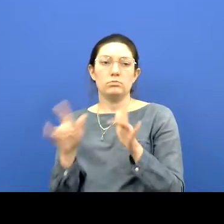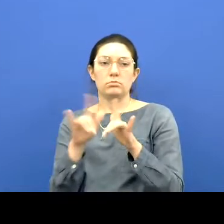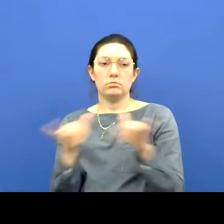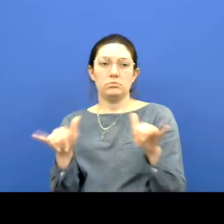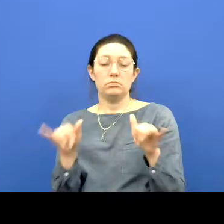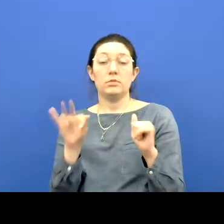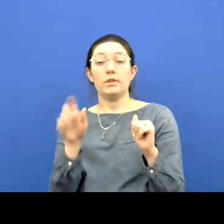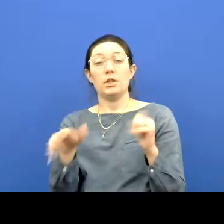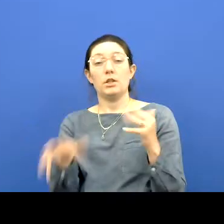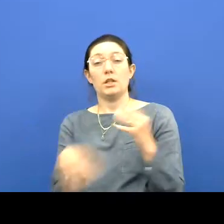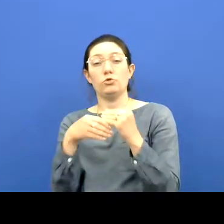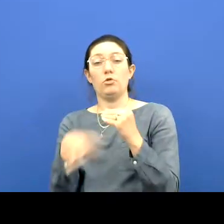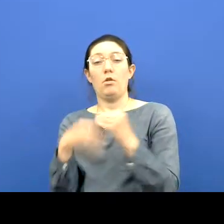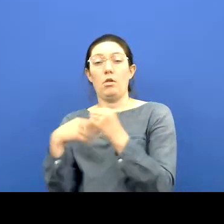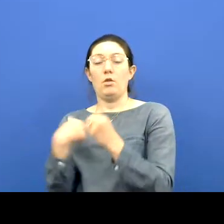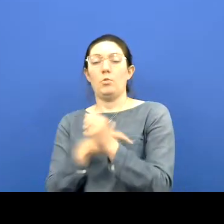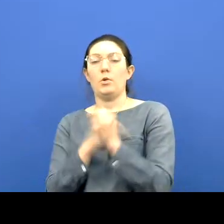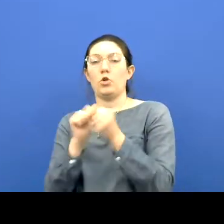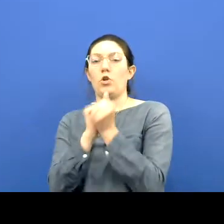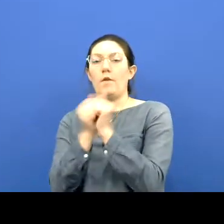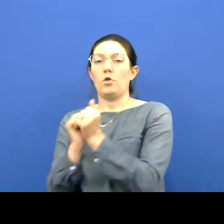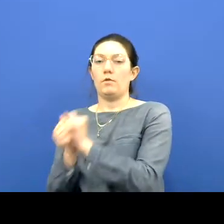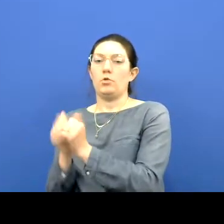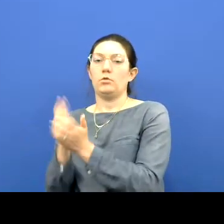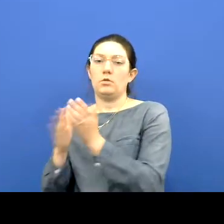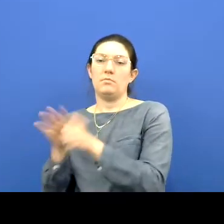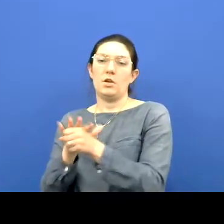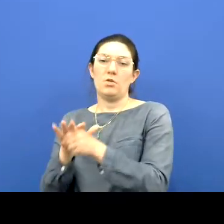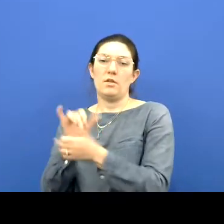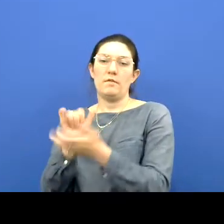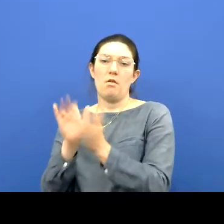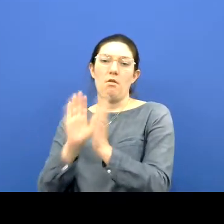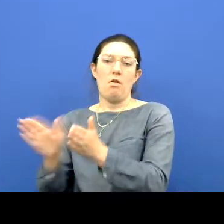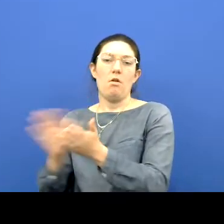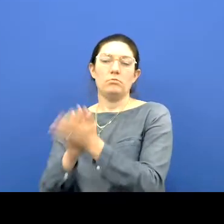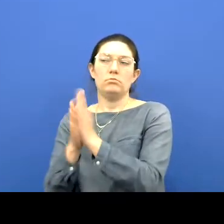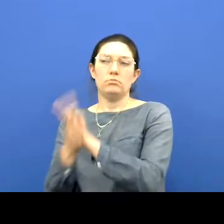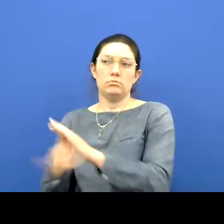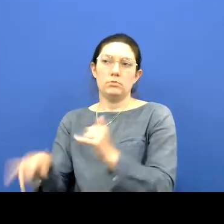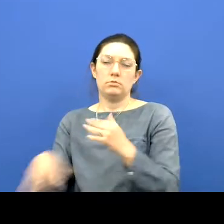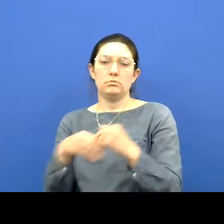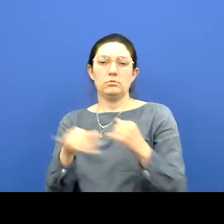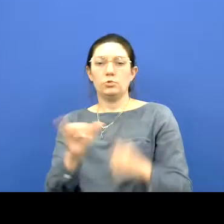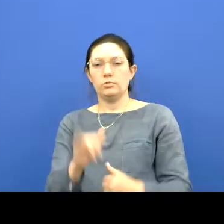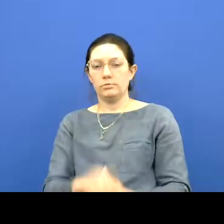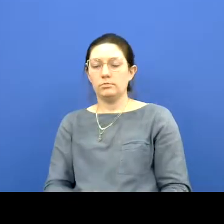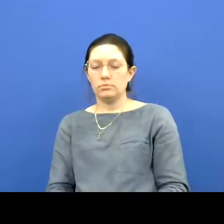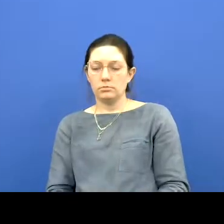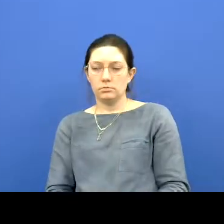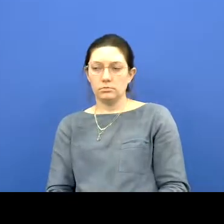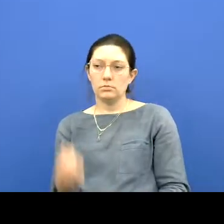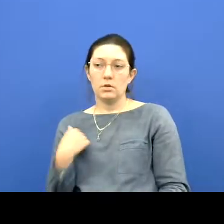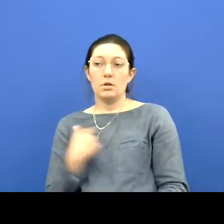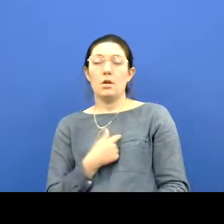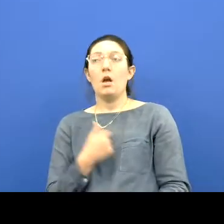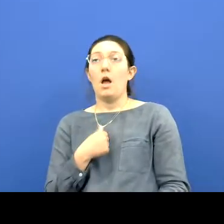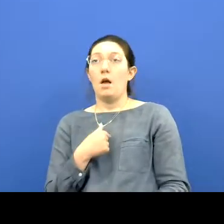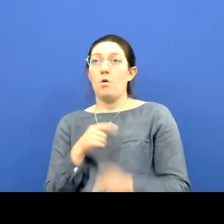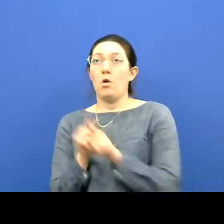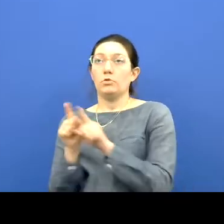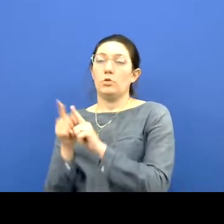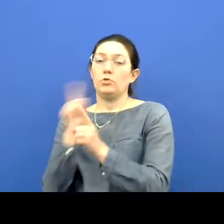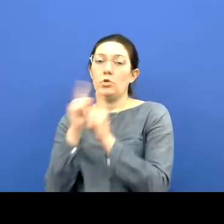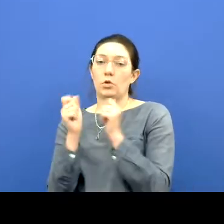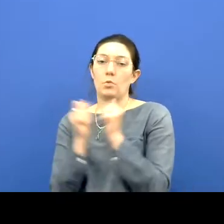some additional, we could convert some portion of Minette Hall to that as well. I'm also talking with